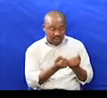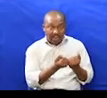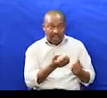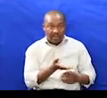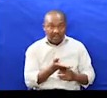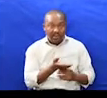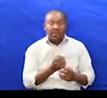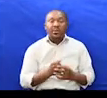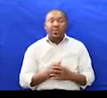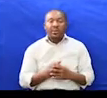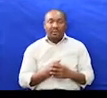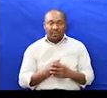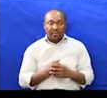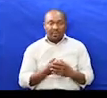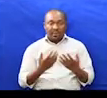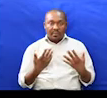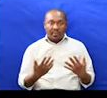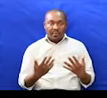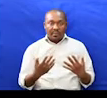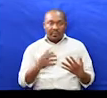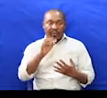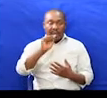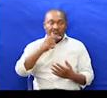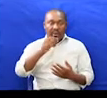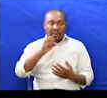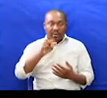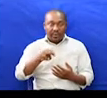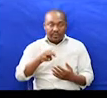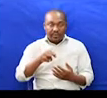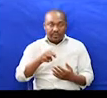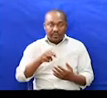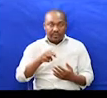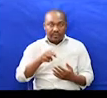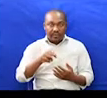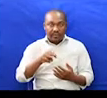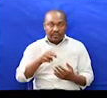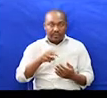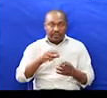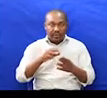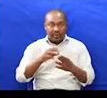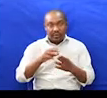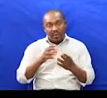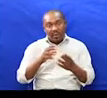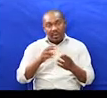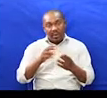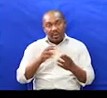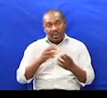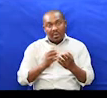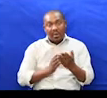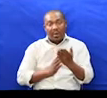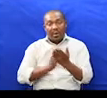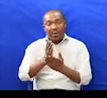atom? Atom can be destroyed and created by nuclear what?